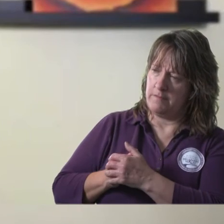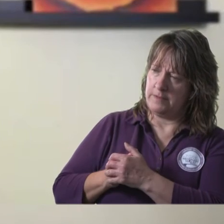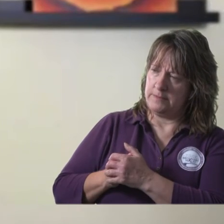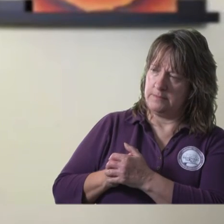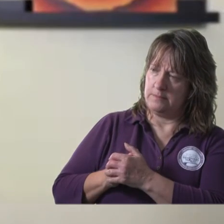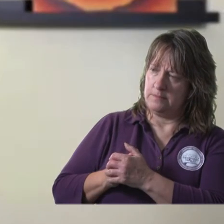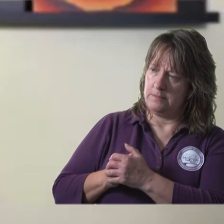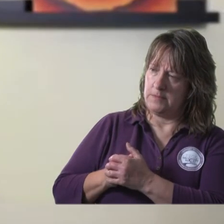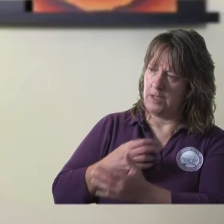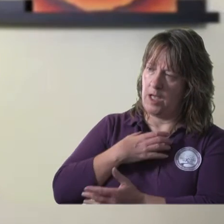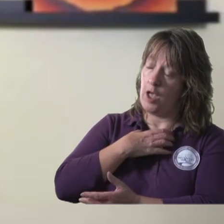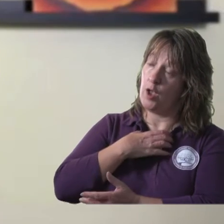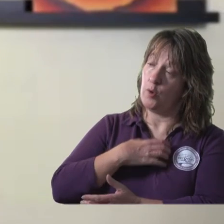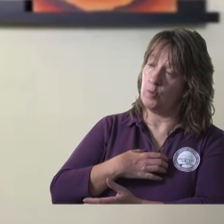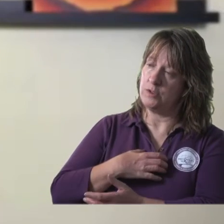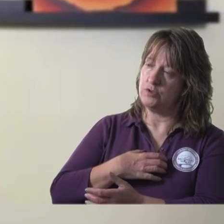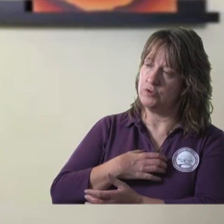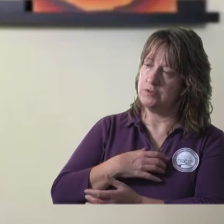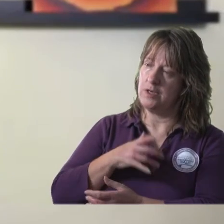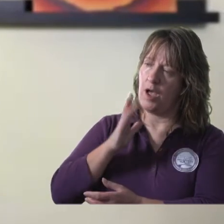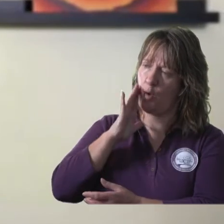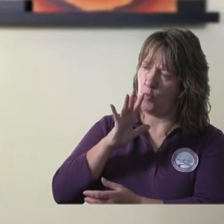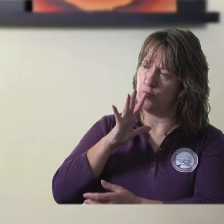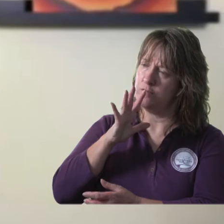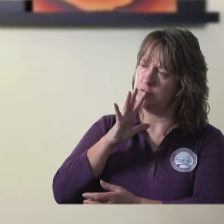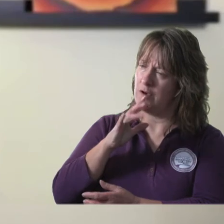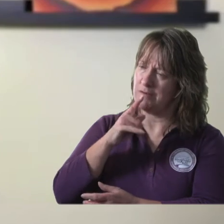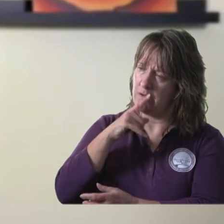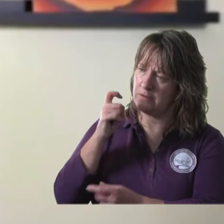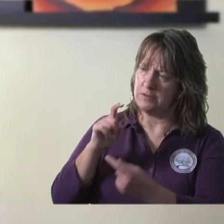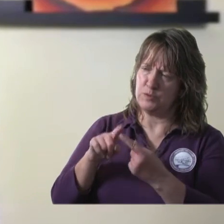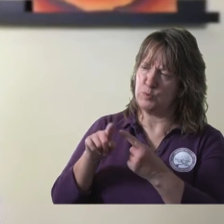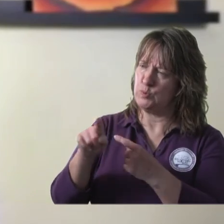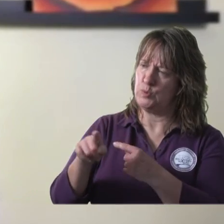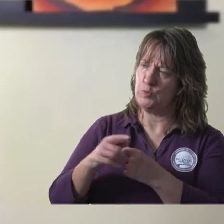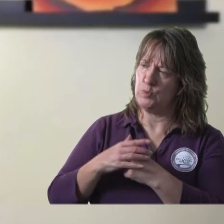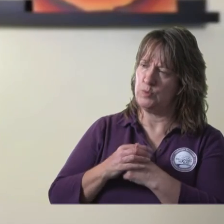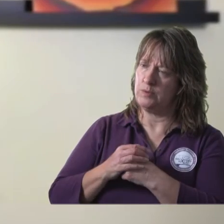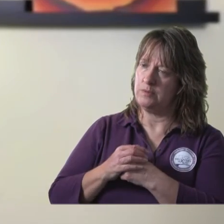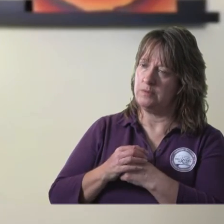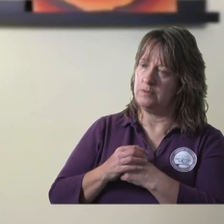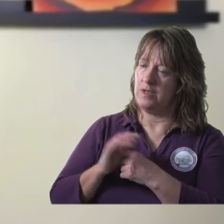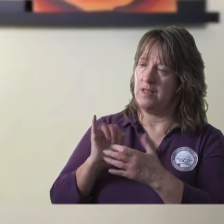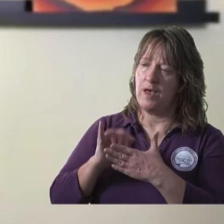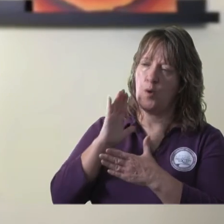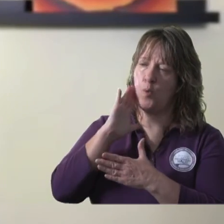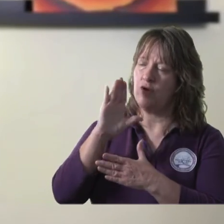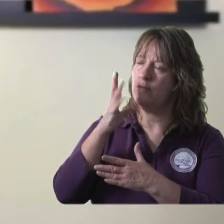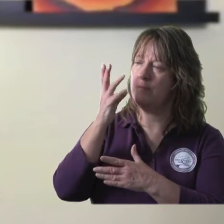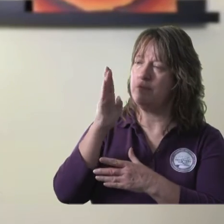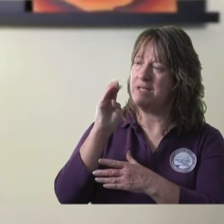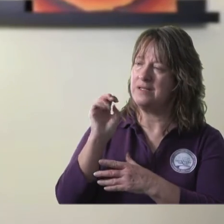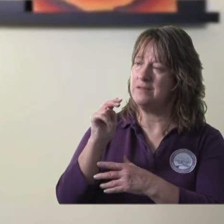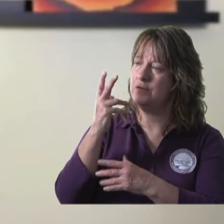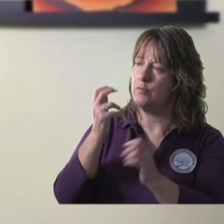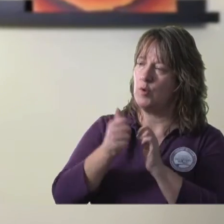I wish I would have talked ugly to you. It would have been the most beautiful thing